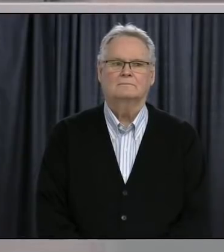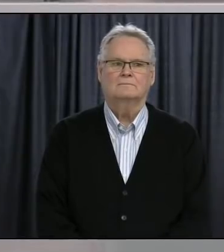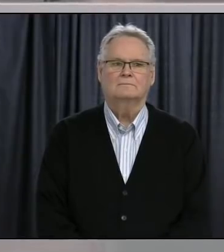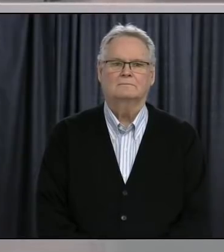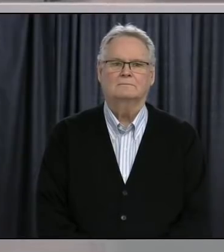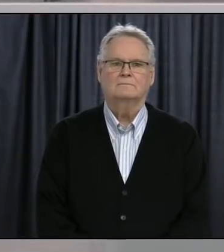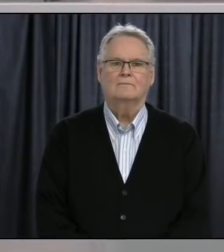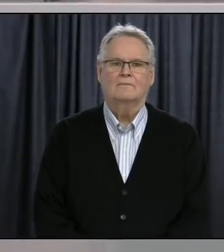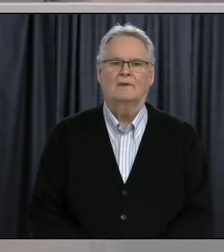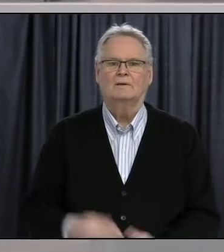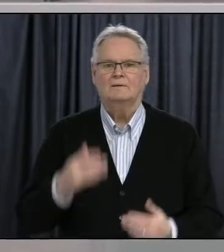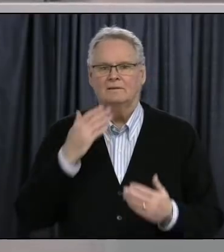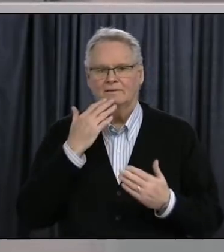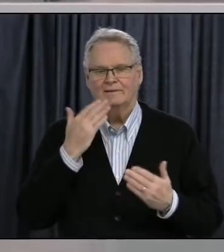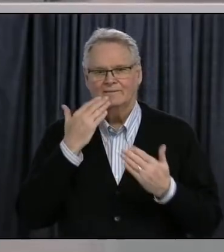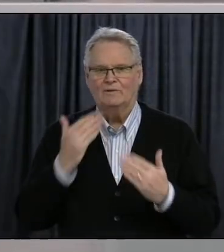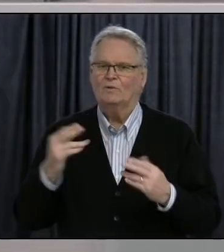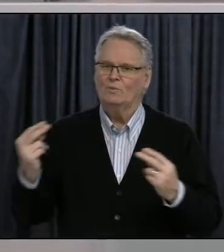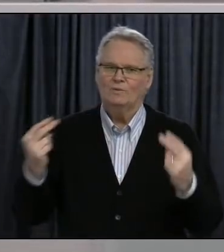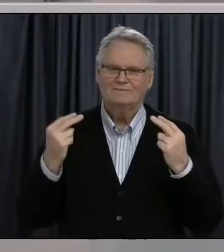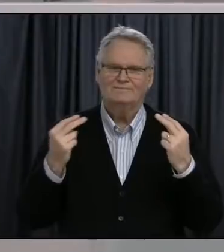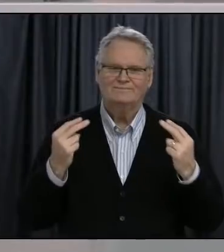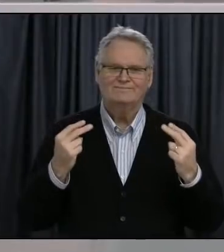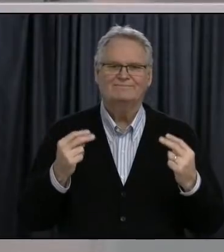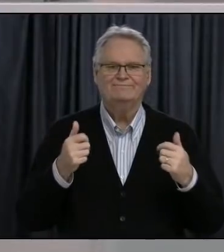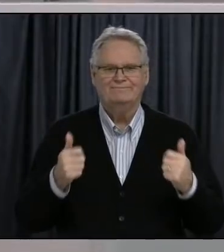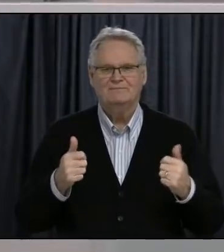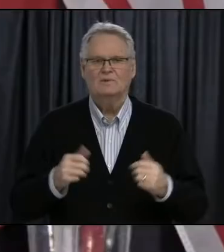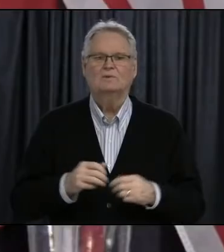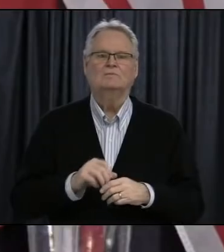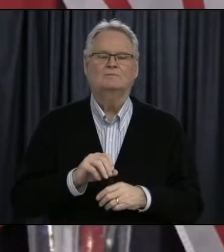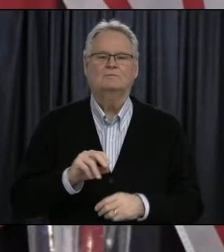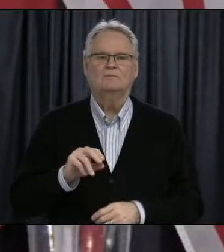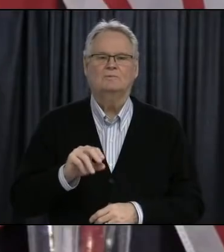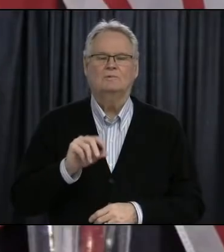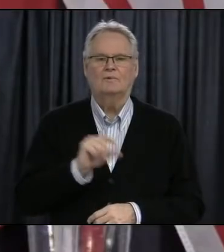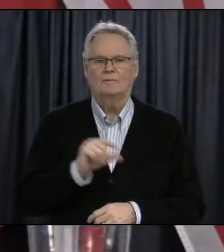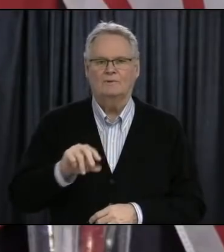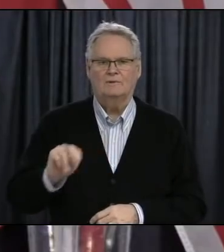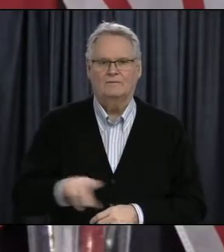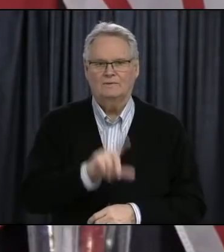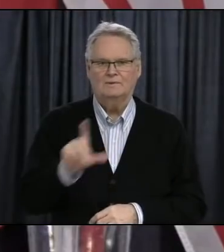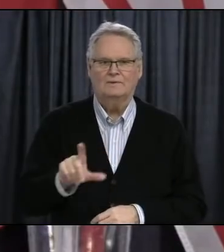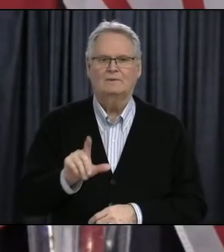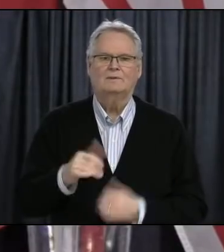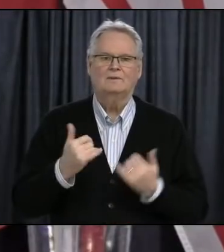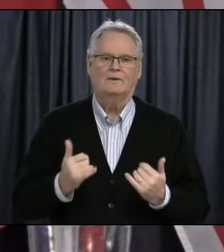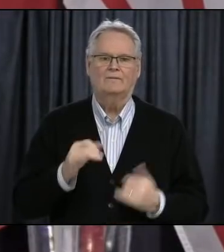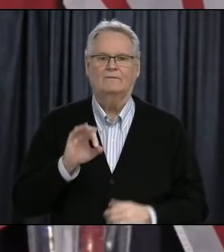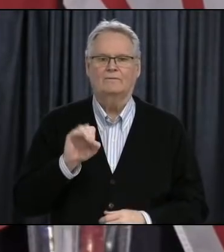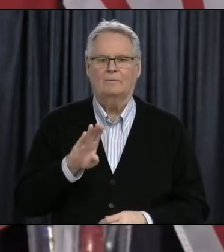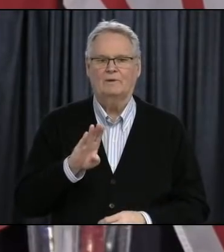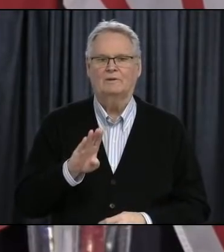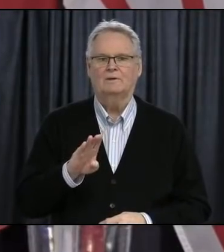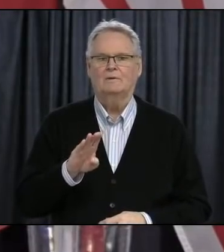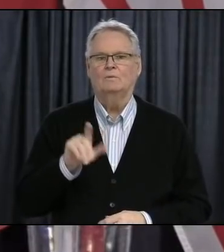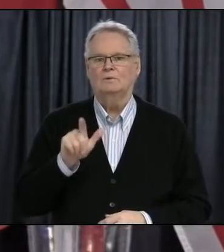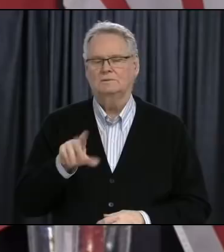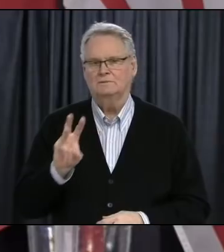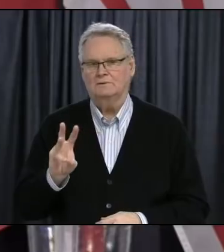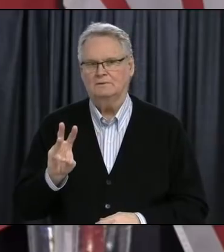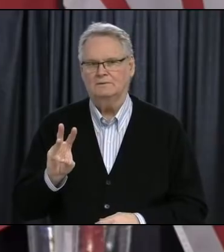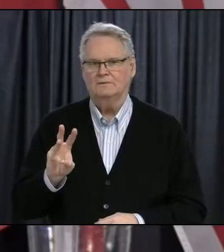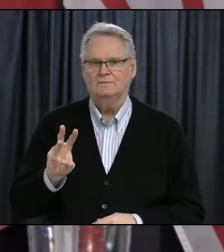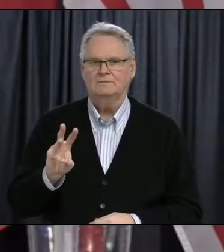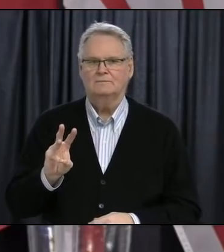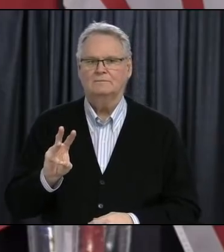Thank you for joining us for the COVID-19 briefing for Newfoundland and Labrador today, Friday, February 26th. Marks 2 weeks